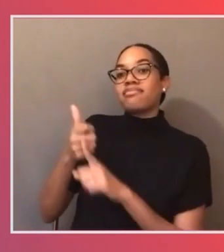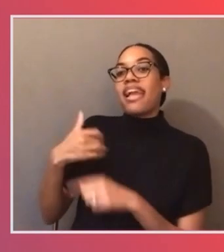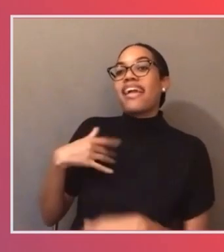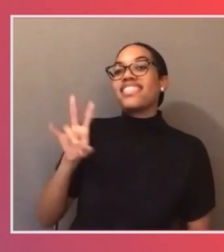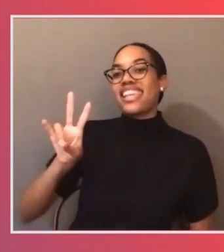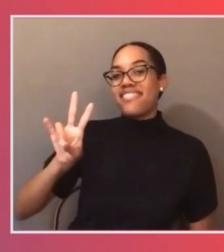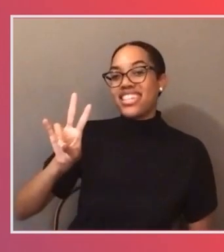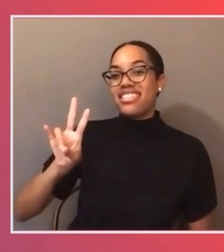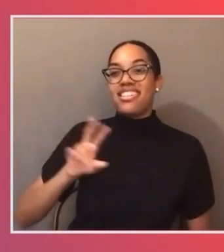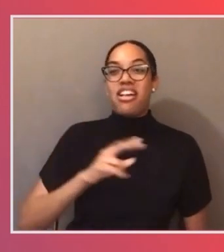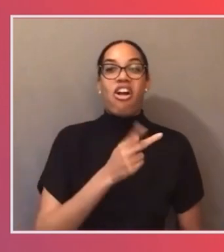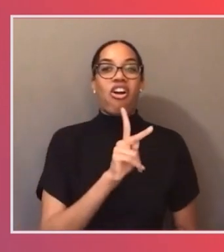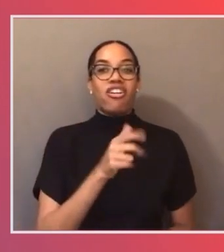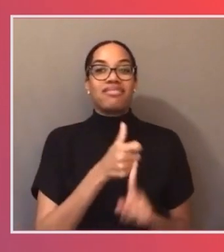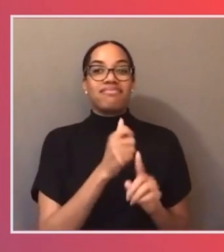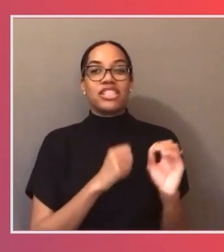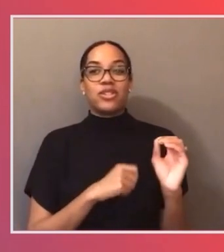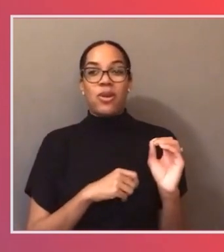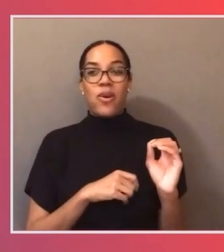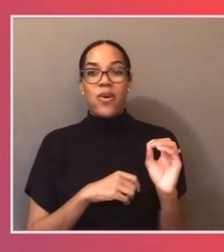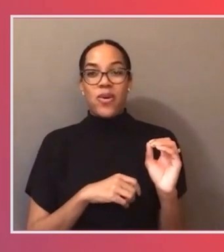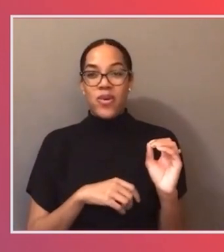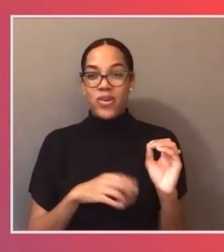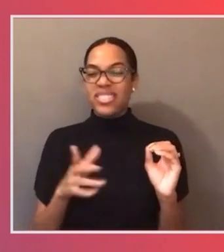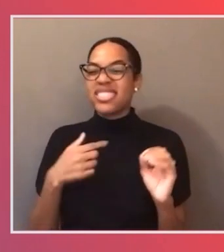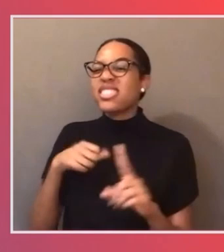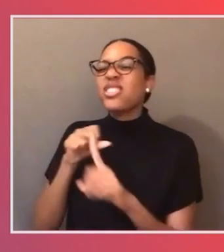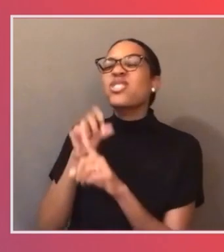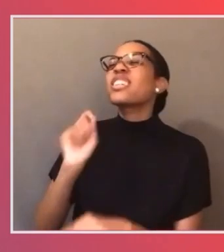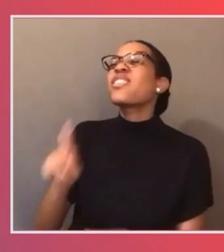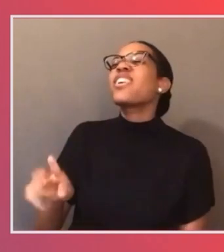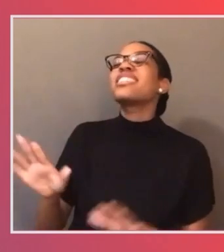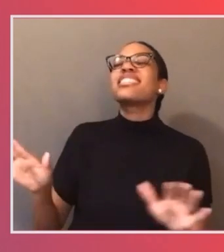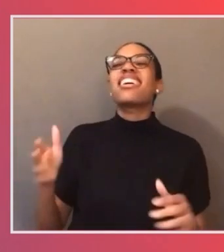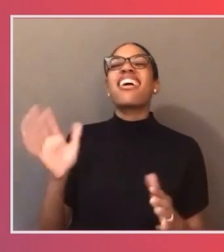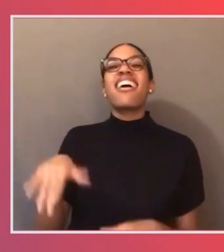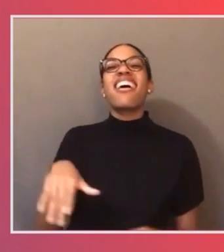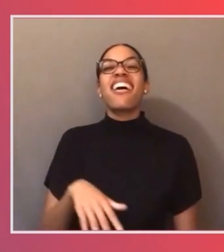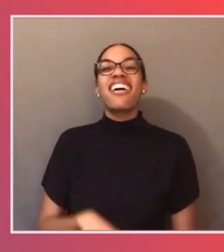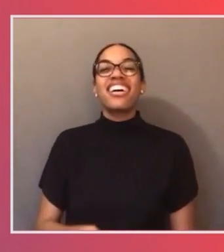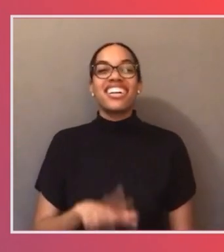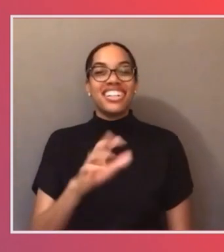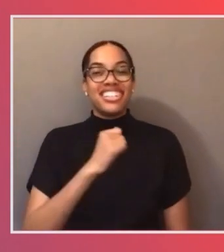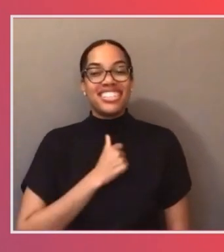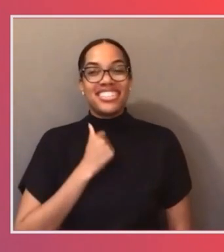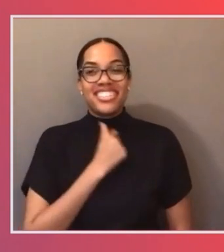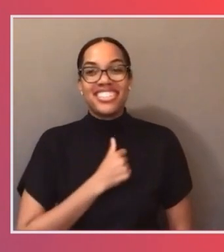All It right, was all a right. trick question. You guys got it. Okay, fine. Here you go. So, Team Okay, Rudd.